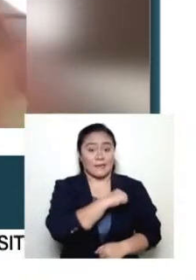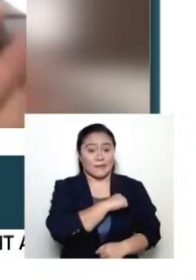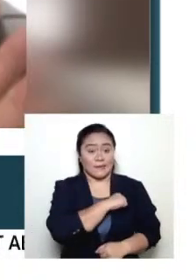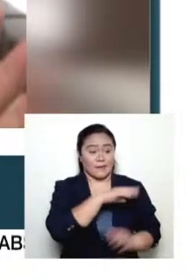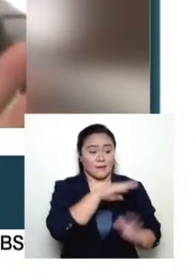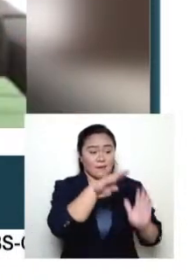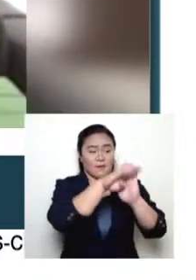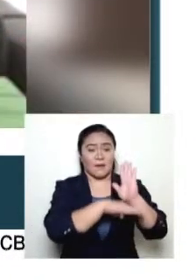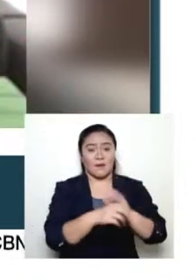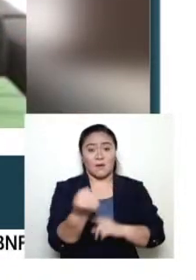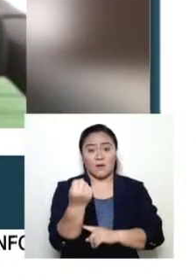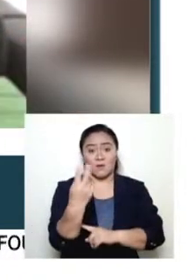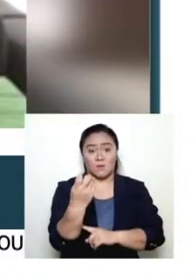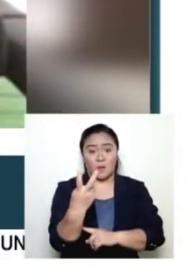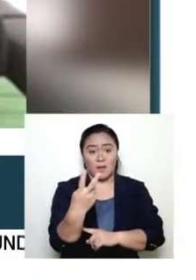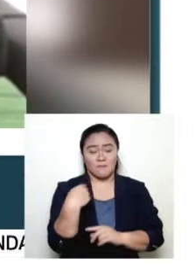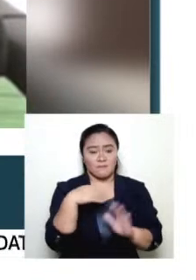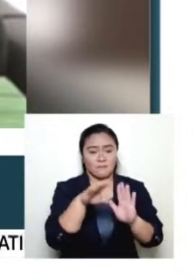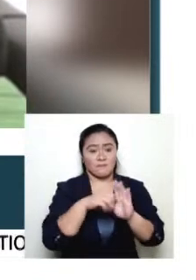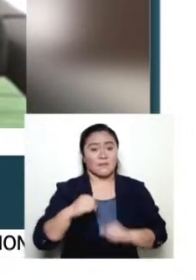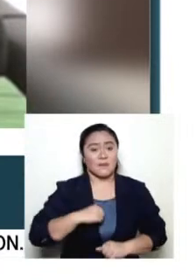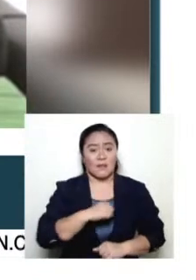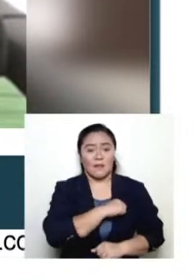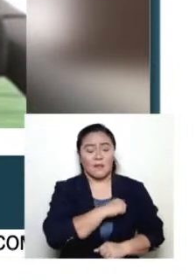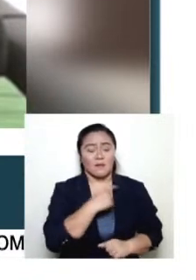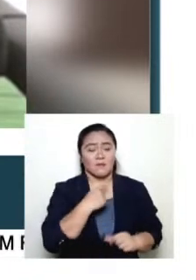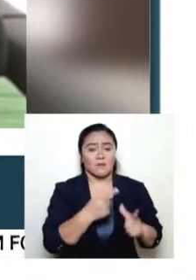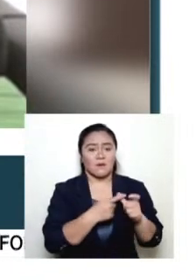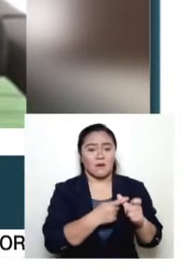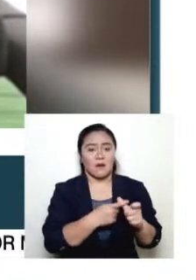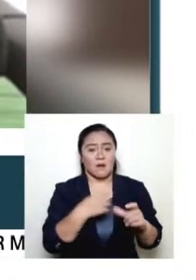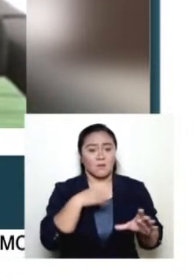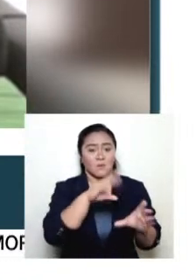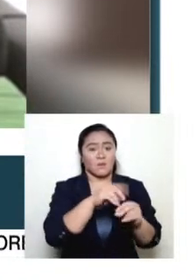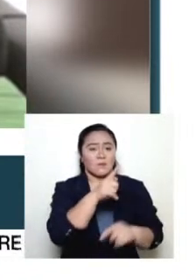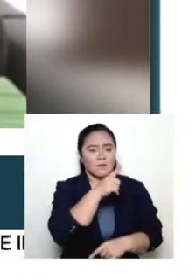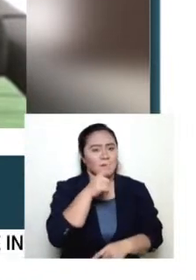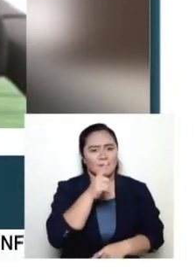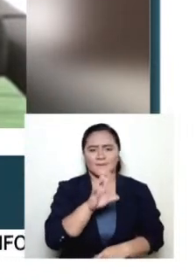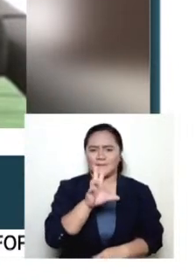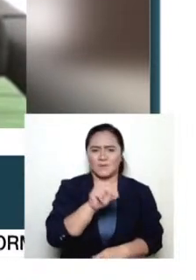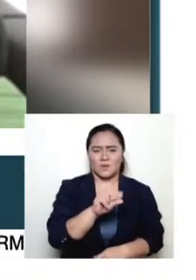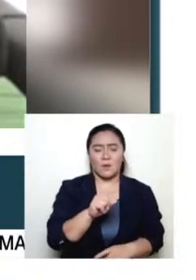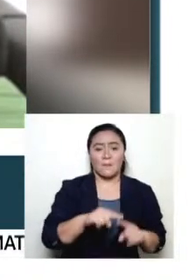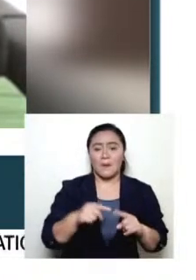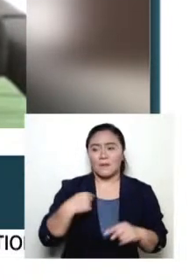you trust a person who got his facts wrong, right? So akin,